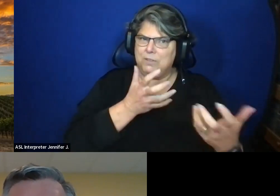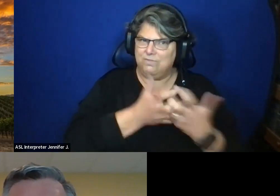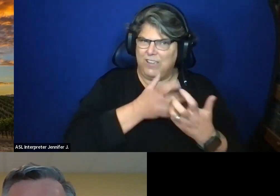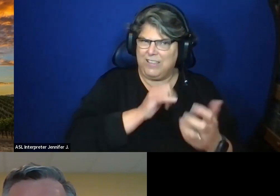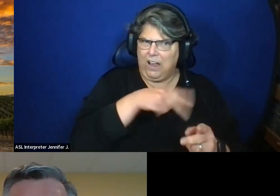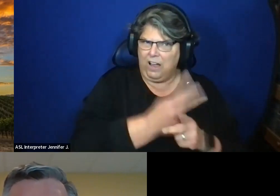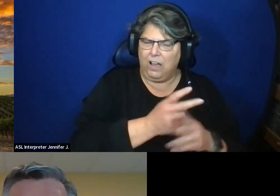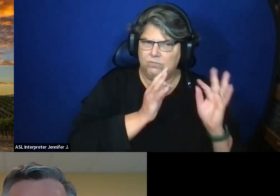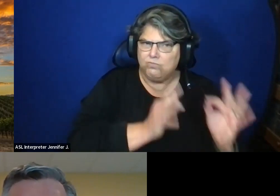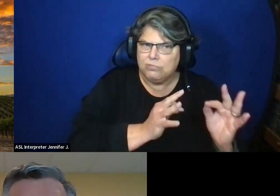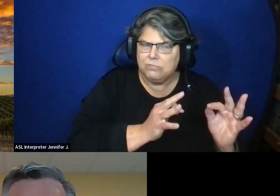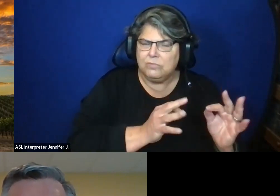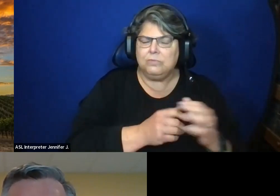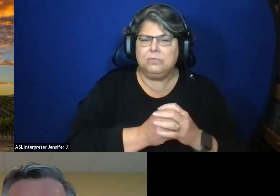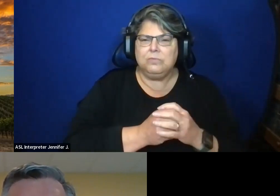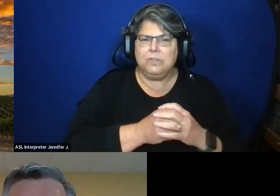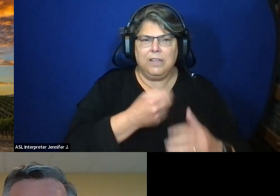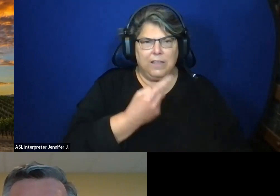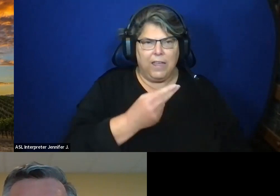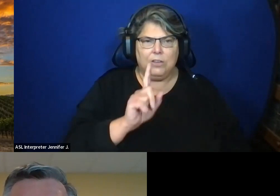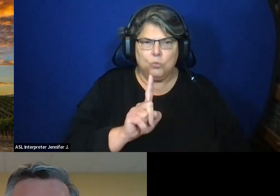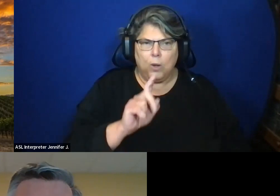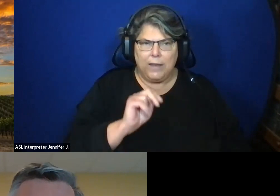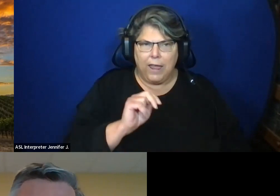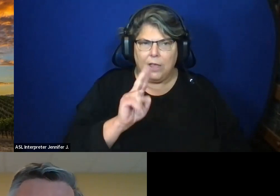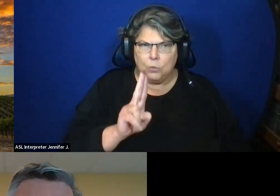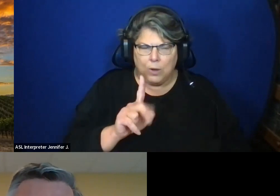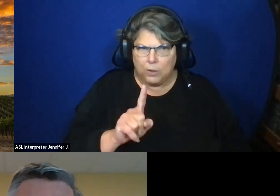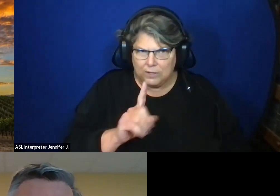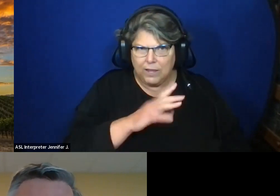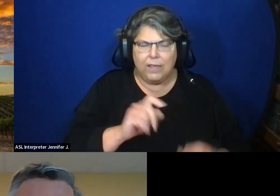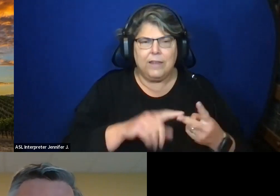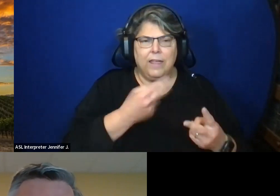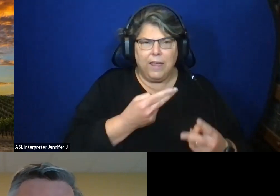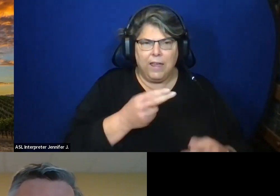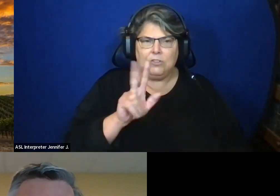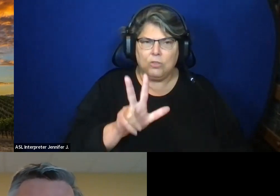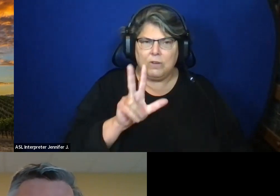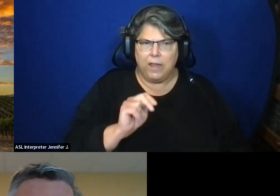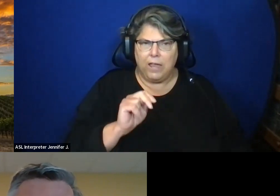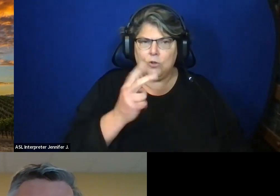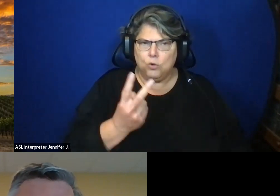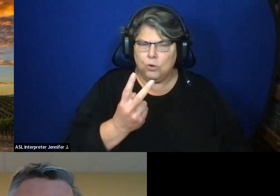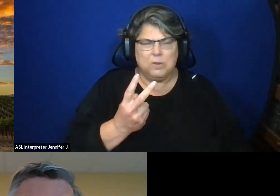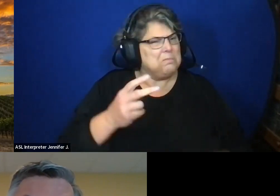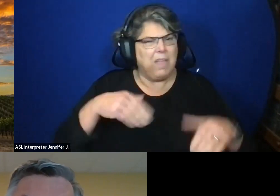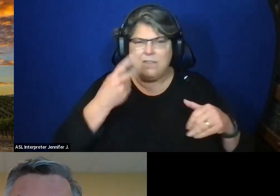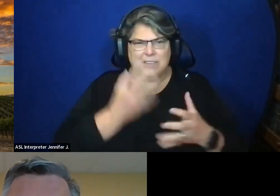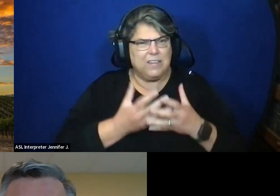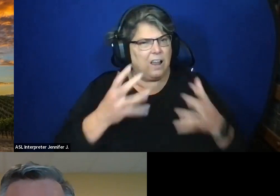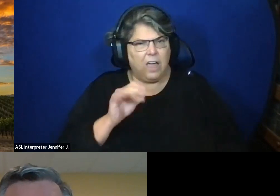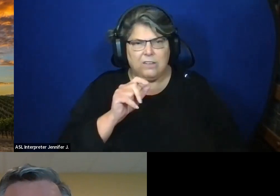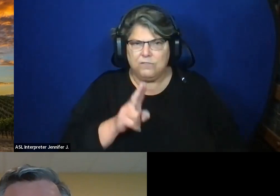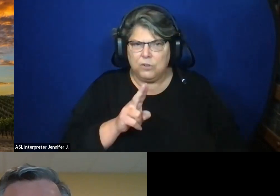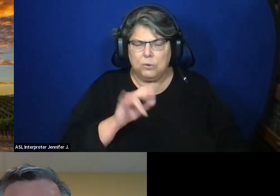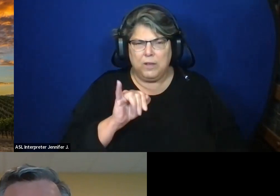strains of influenza A, H1N1 and H3N2. We haven't seen much influenza B, so there's not